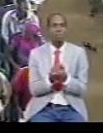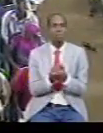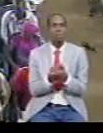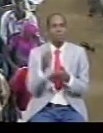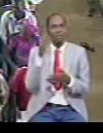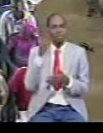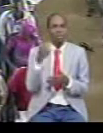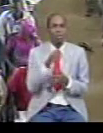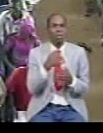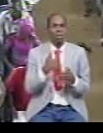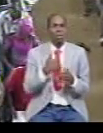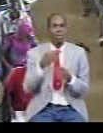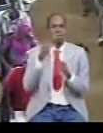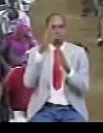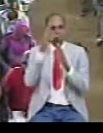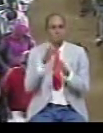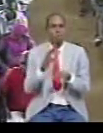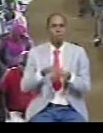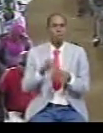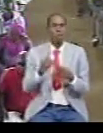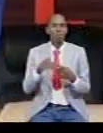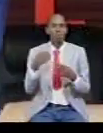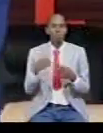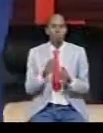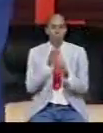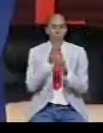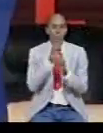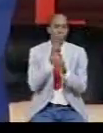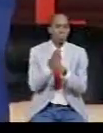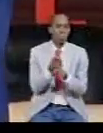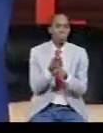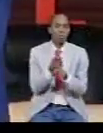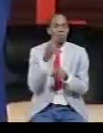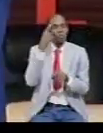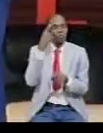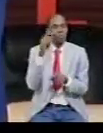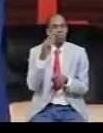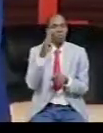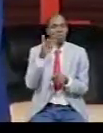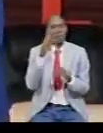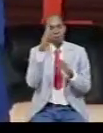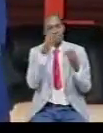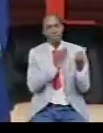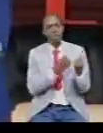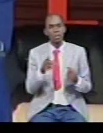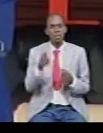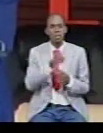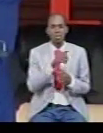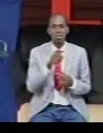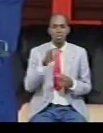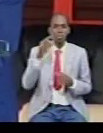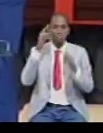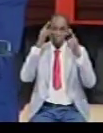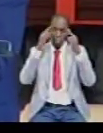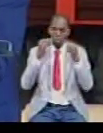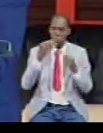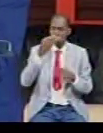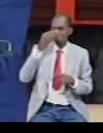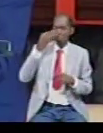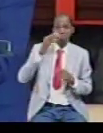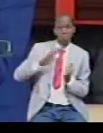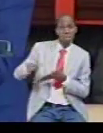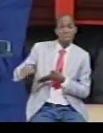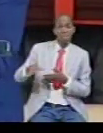unto the recompense of the reward. By faith, he forsook Egypt, not fearing the wrath of the